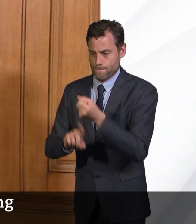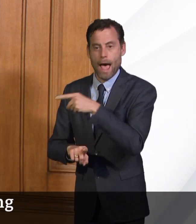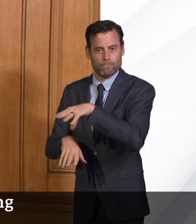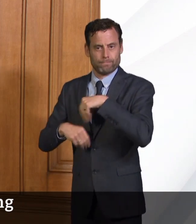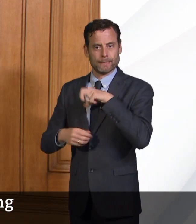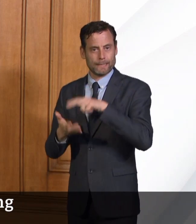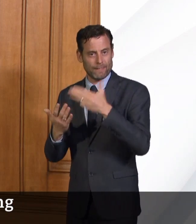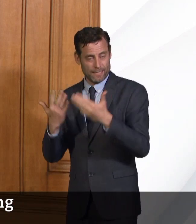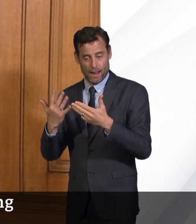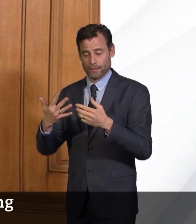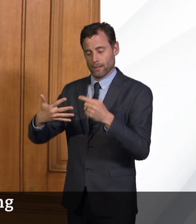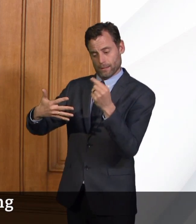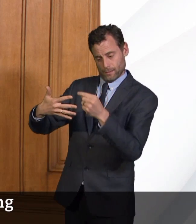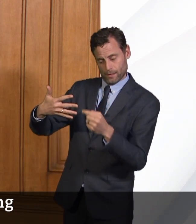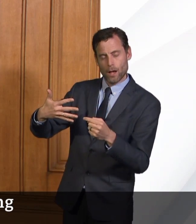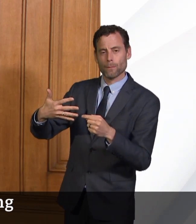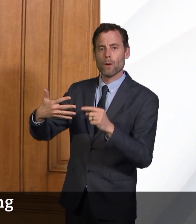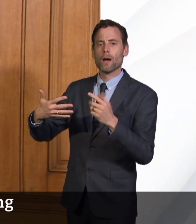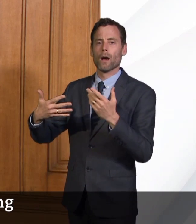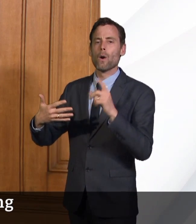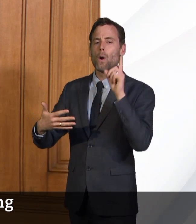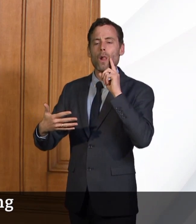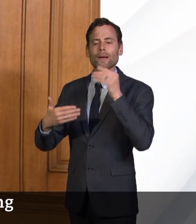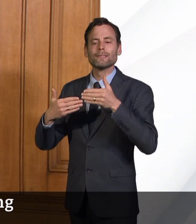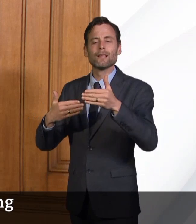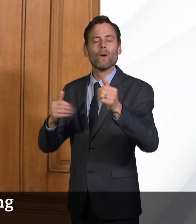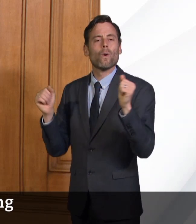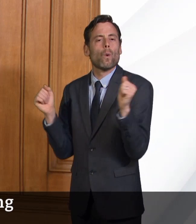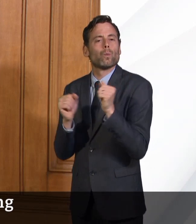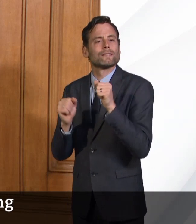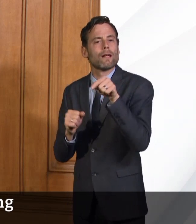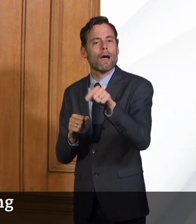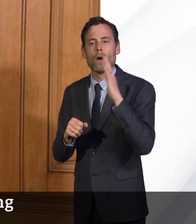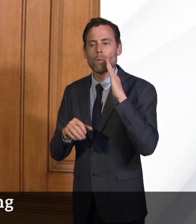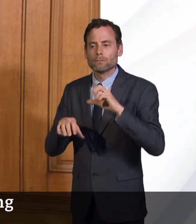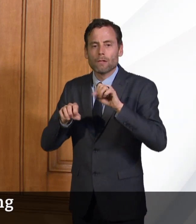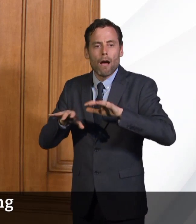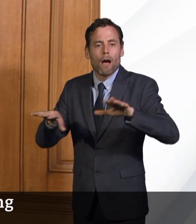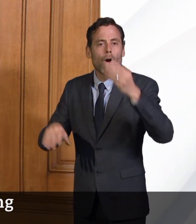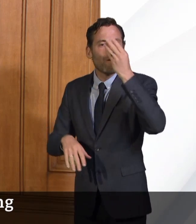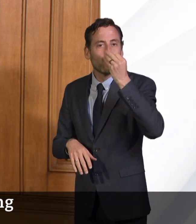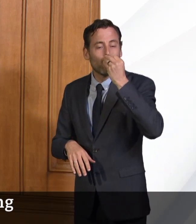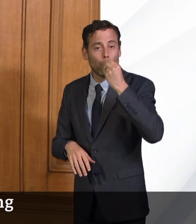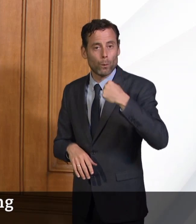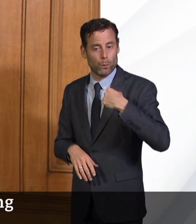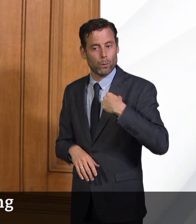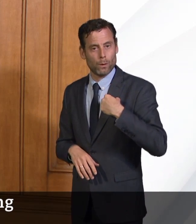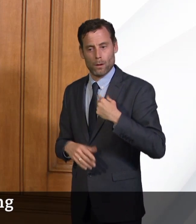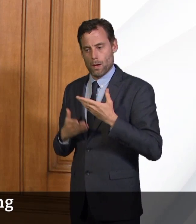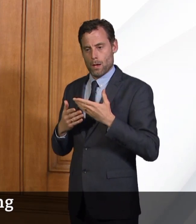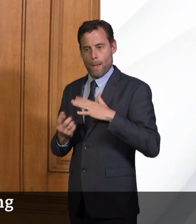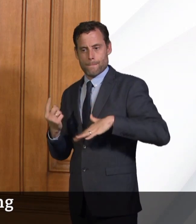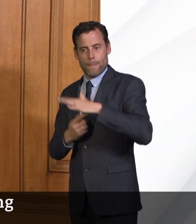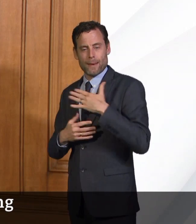system. And each winter during the flu season, in fact, we run surveillance, Public Health England runs